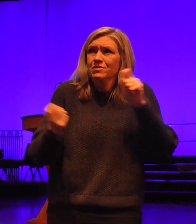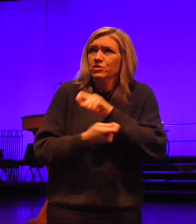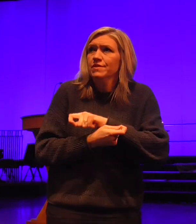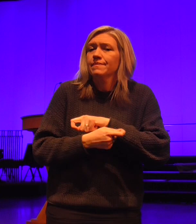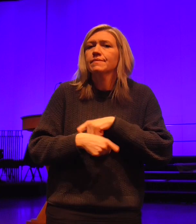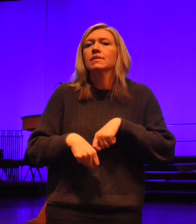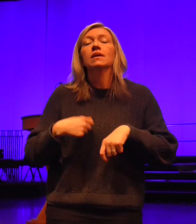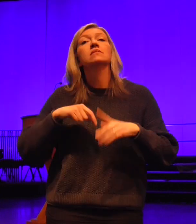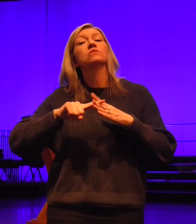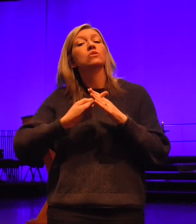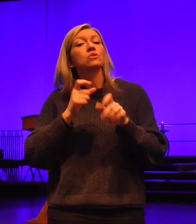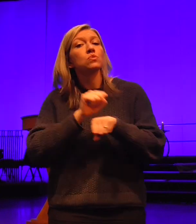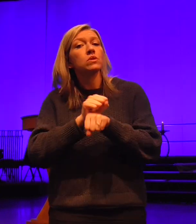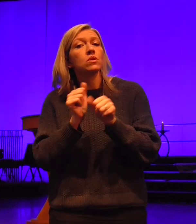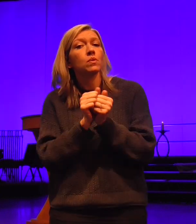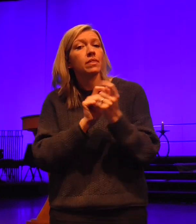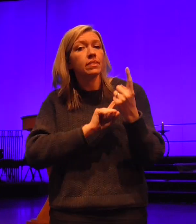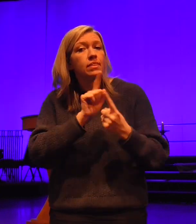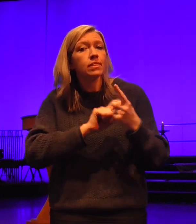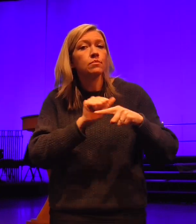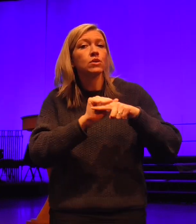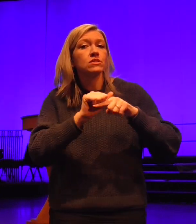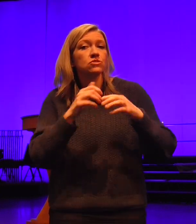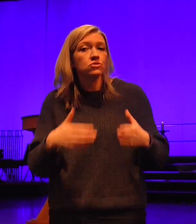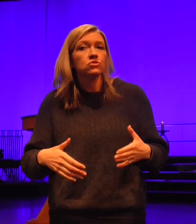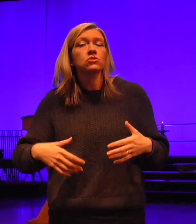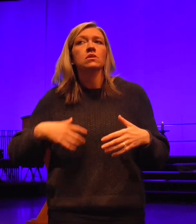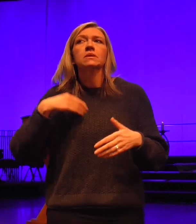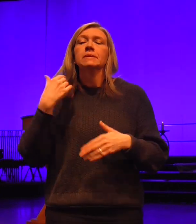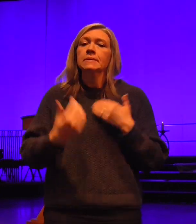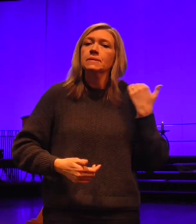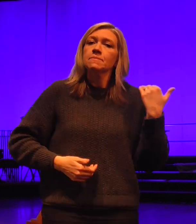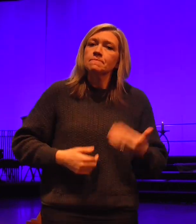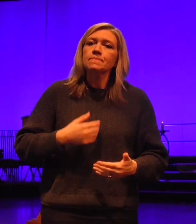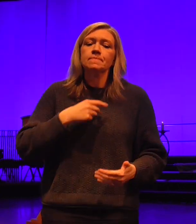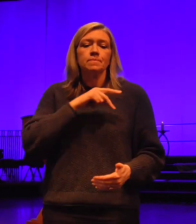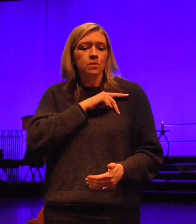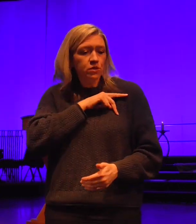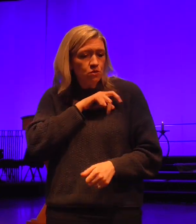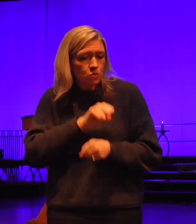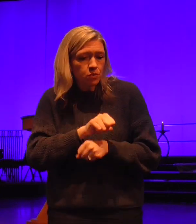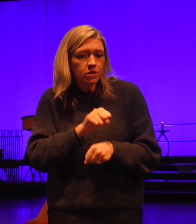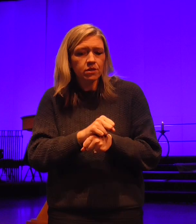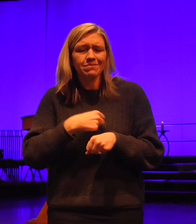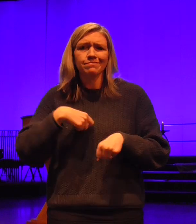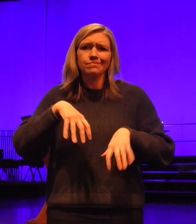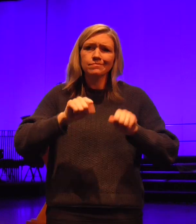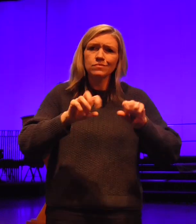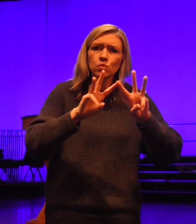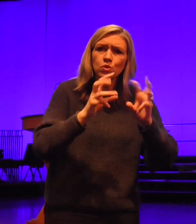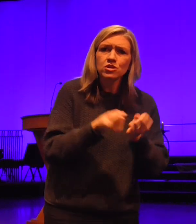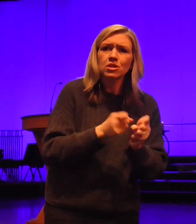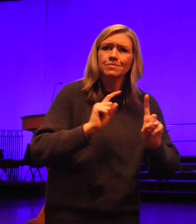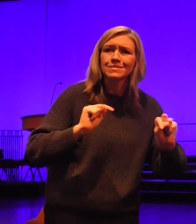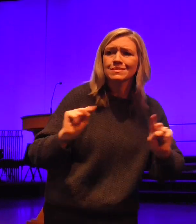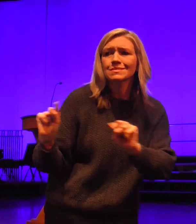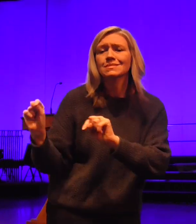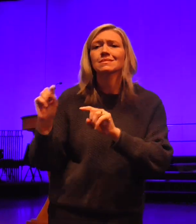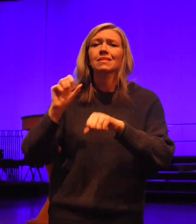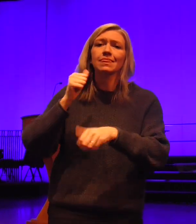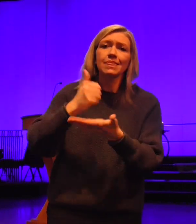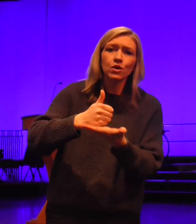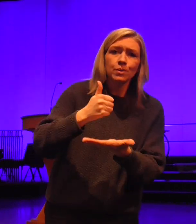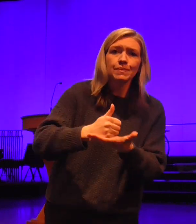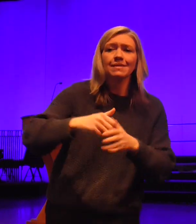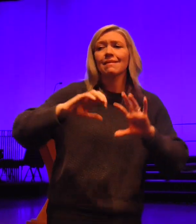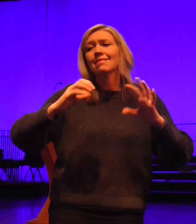began to work with a practitioner, and I began to do my personal work, and I began to go to workshops and went to therapy and went to classes, and